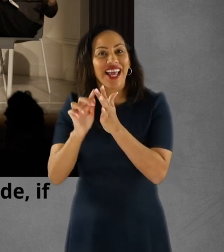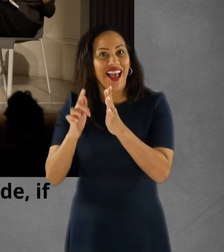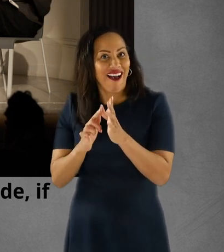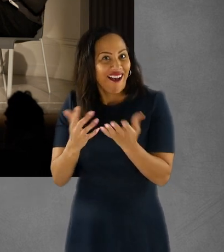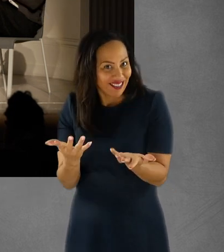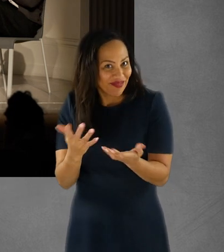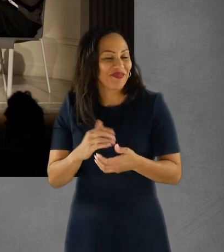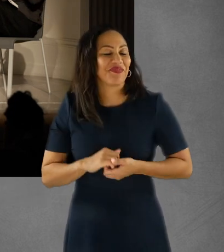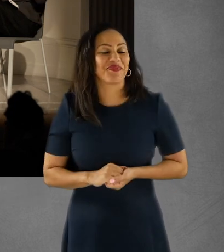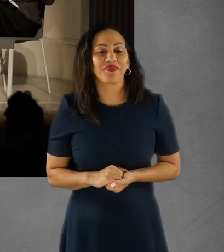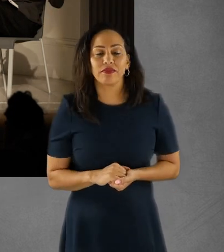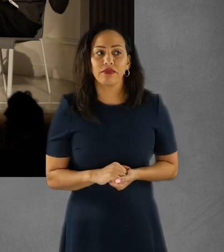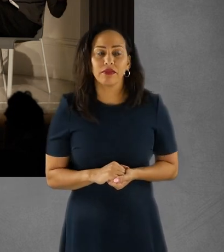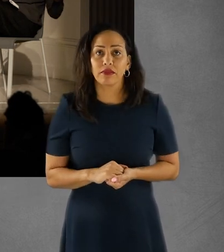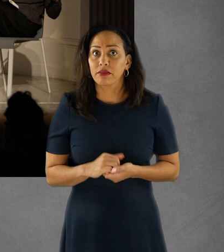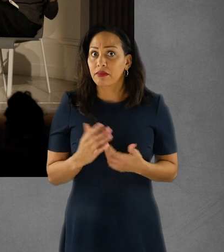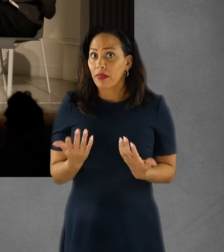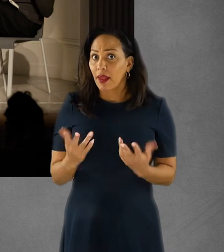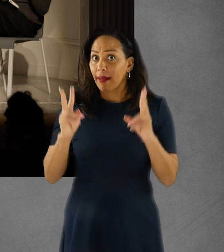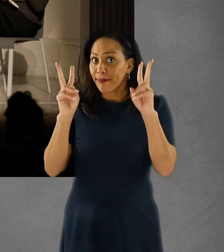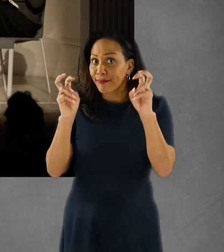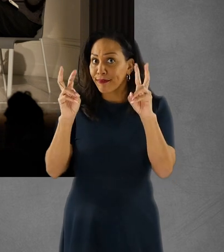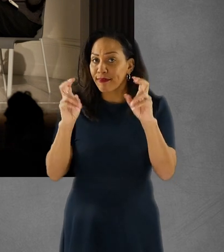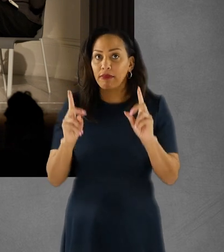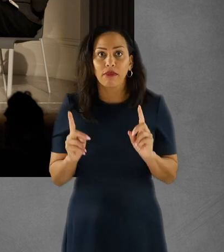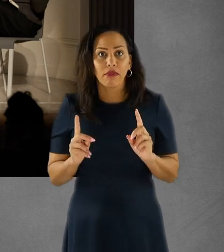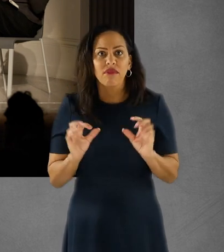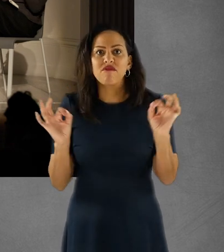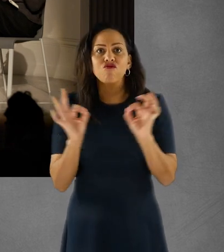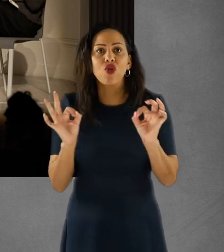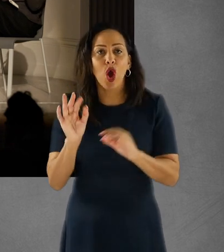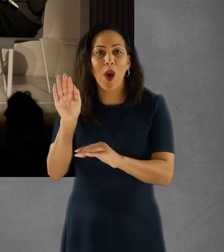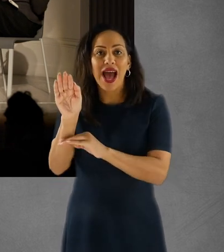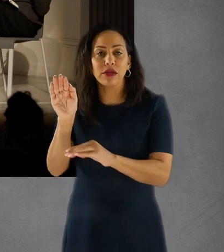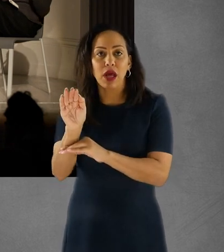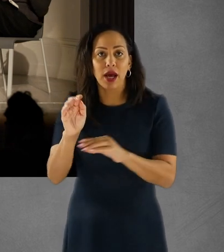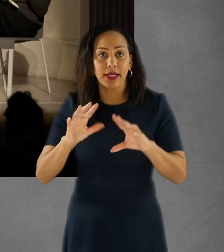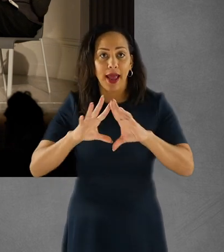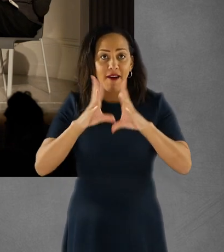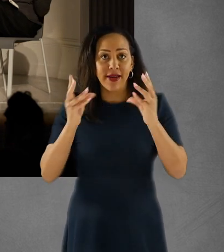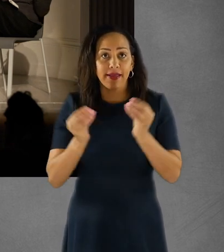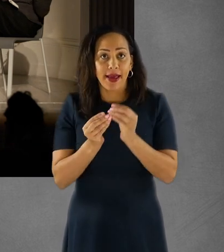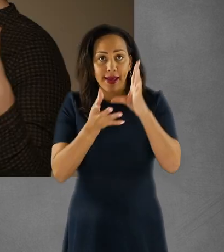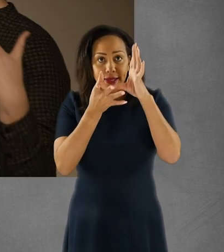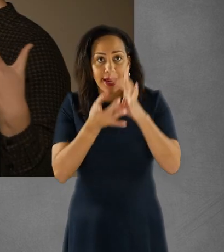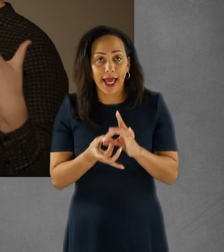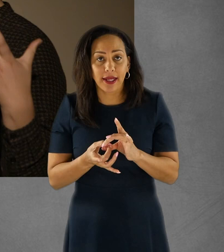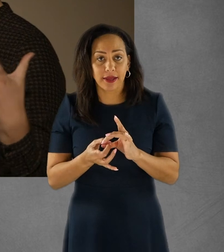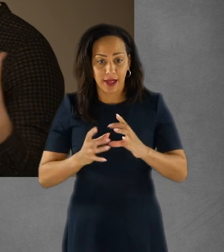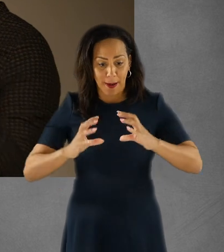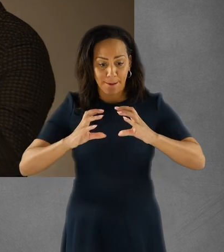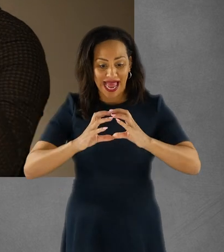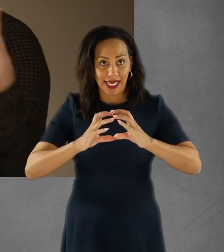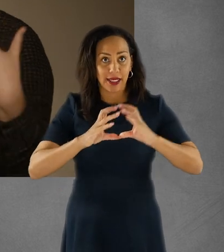is everything from the molecular to the interplanetary, how do we, beyond accepting that we actually don't have